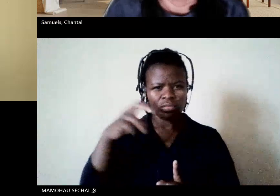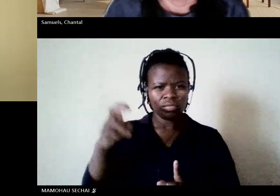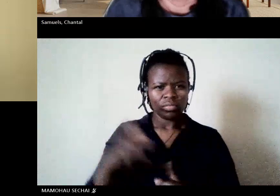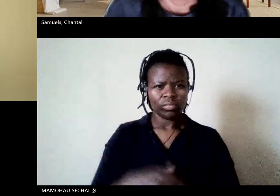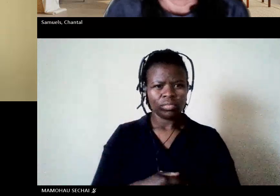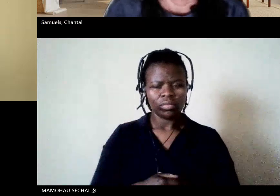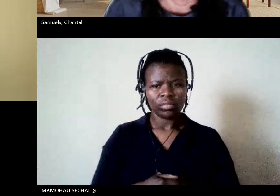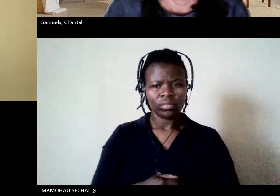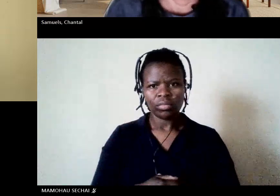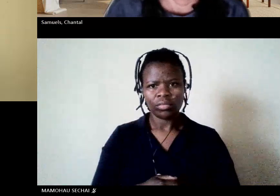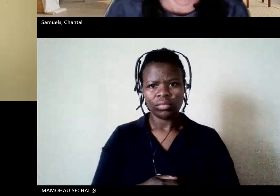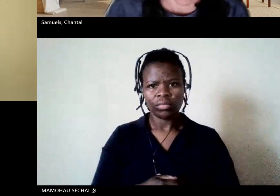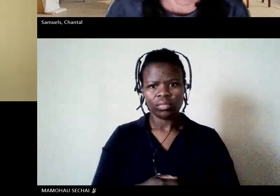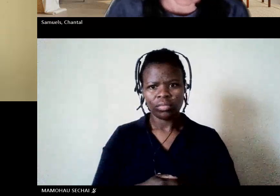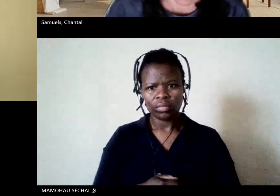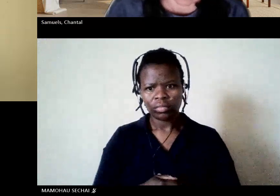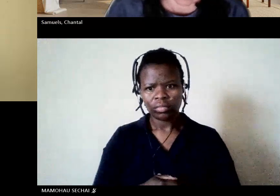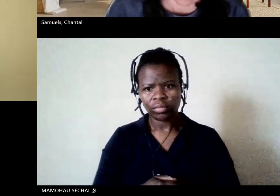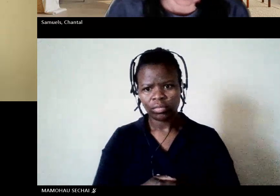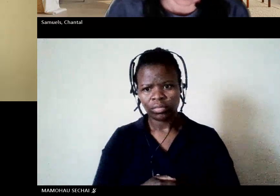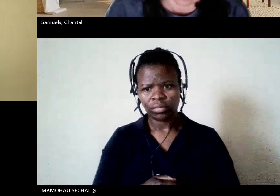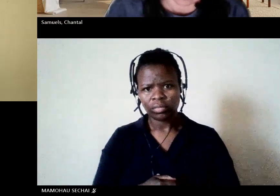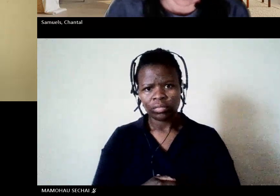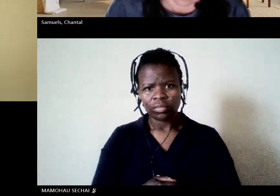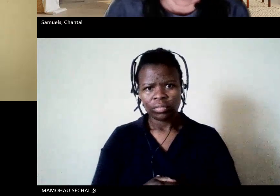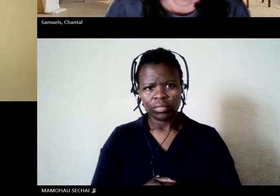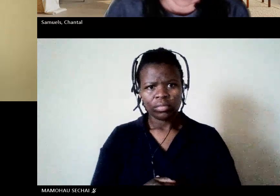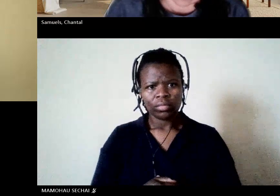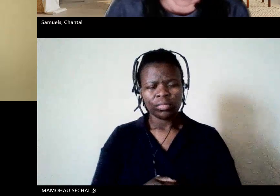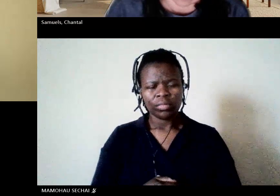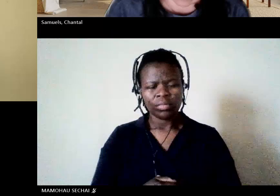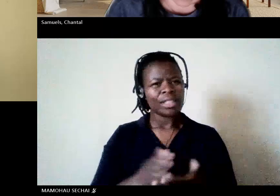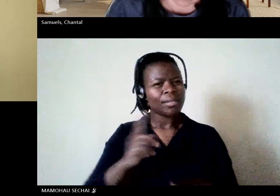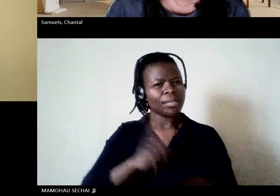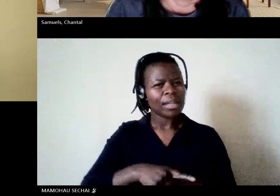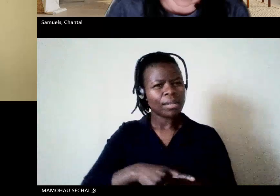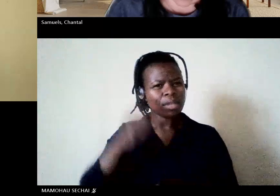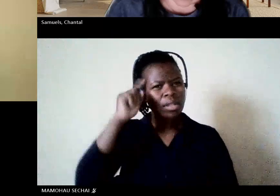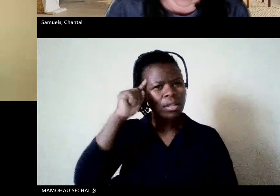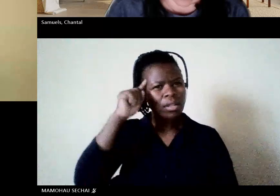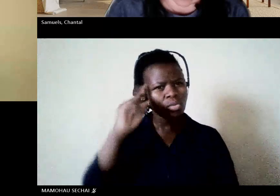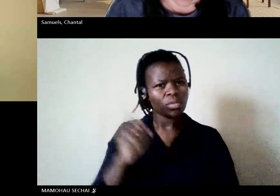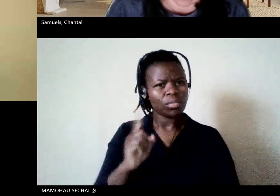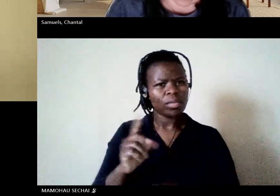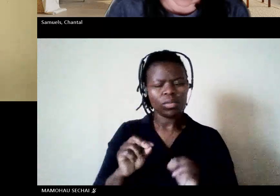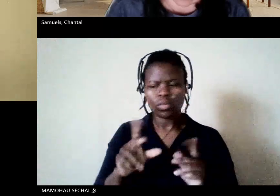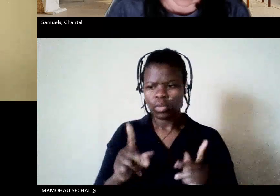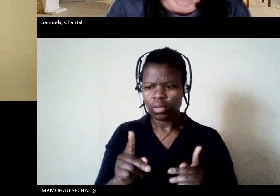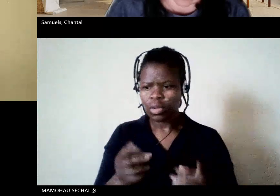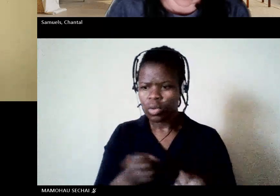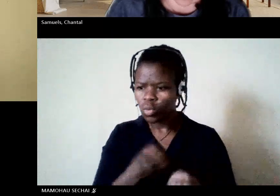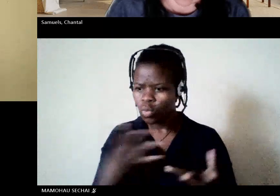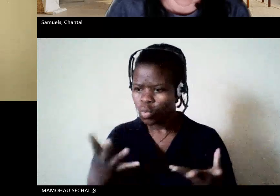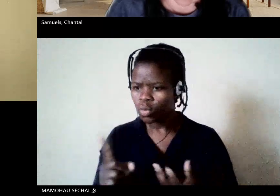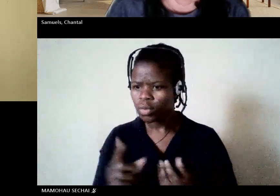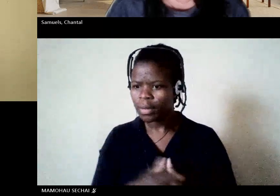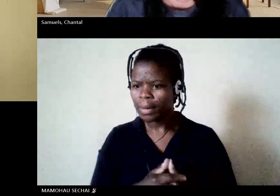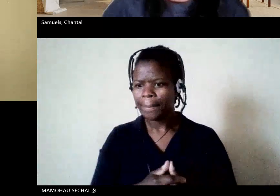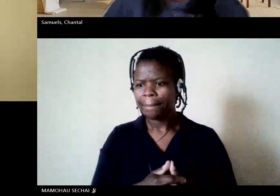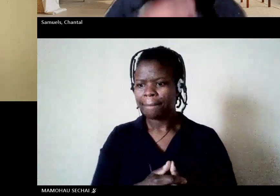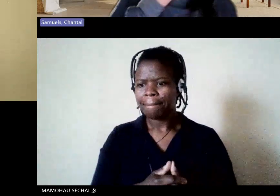Kelebuhile, that's why sometimes my thoughts goes to, I need to make a lot of friends with people in the legal department, people